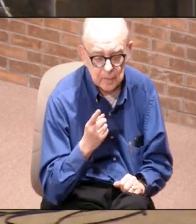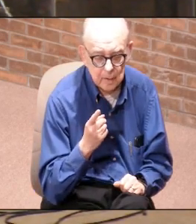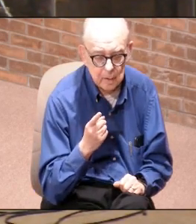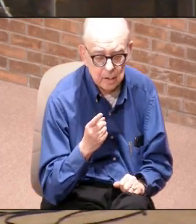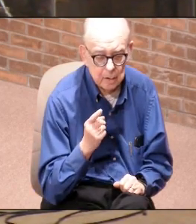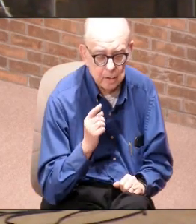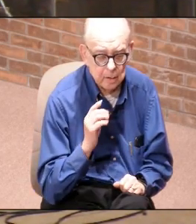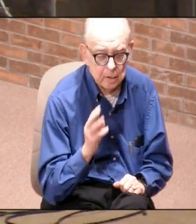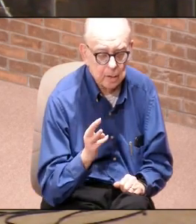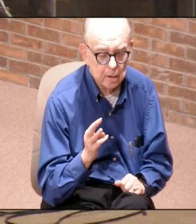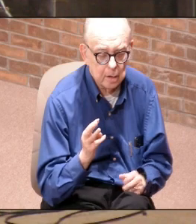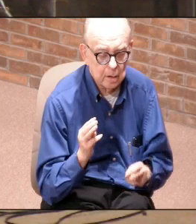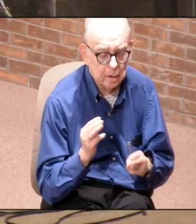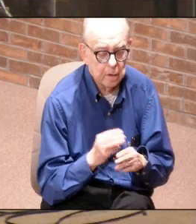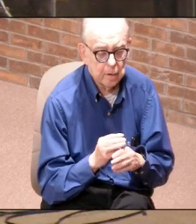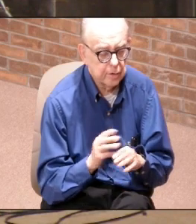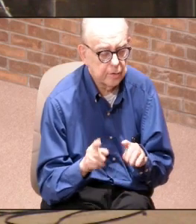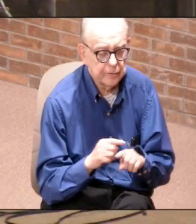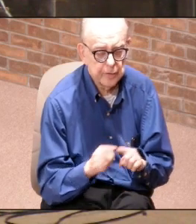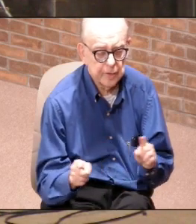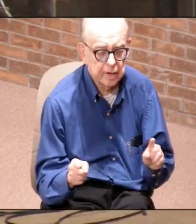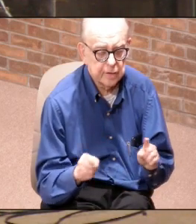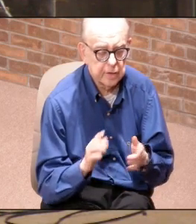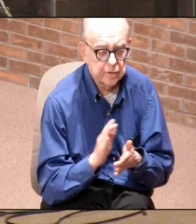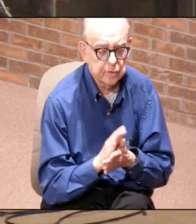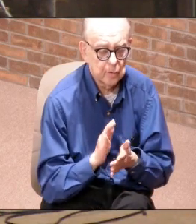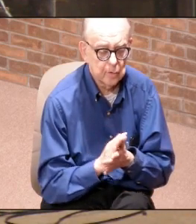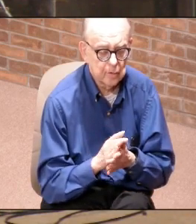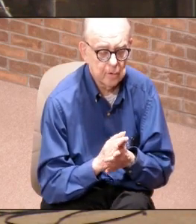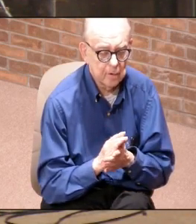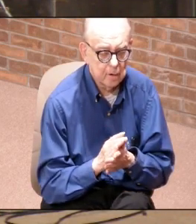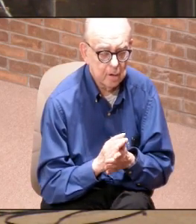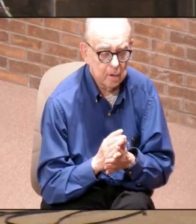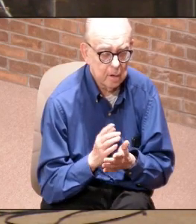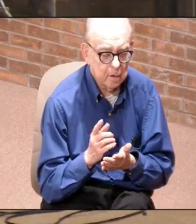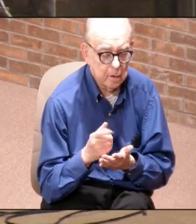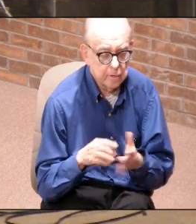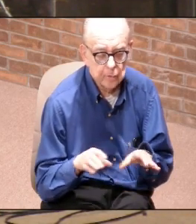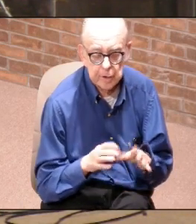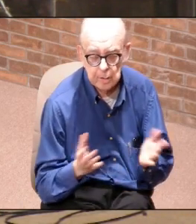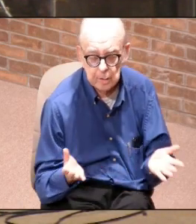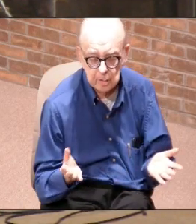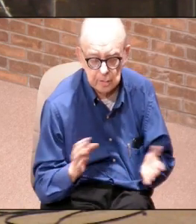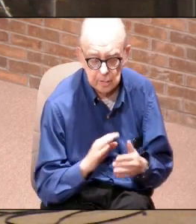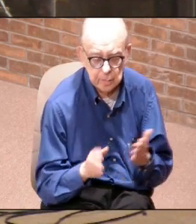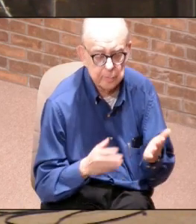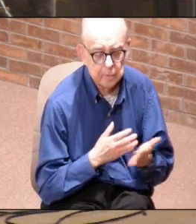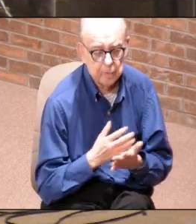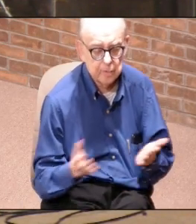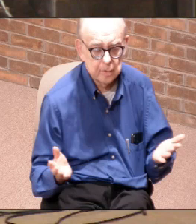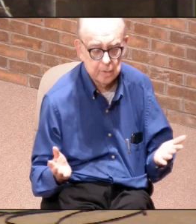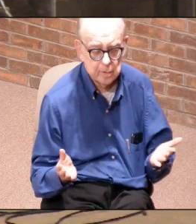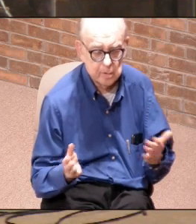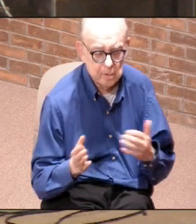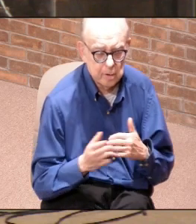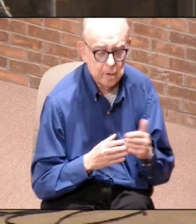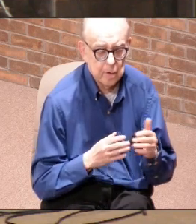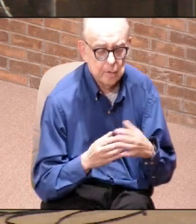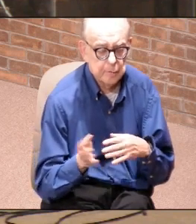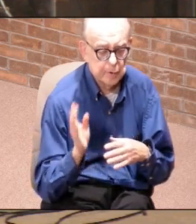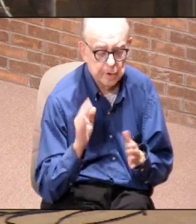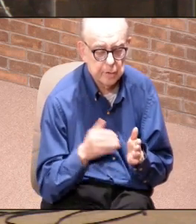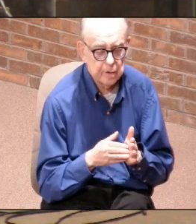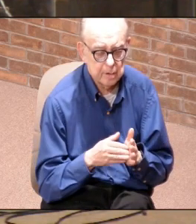your math and your literature and your history and everything else. And so what's it doing? All of that stuff is rebuilding who you